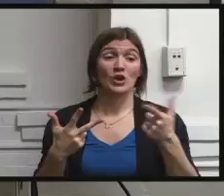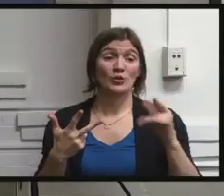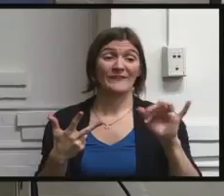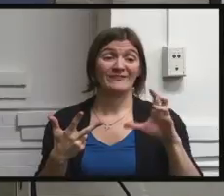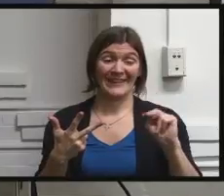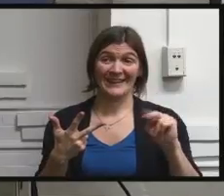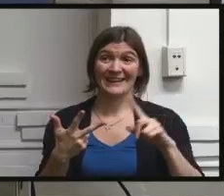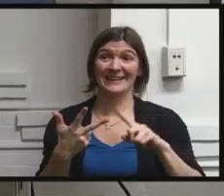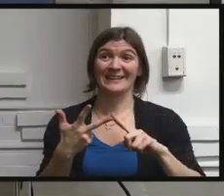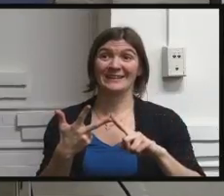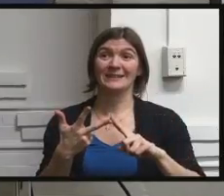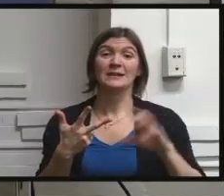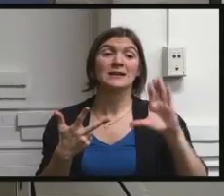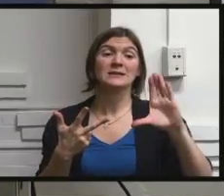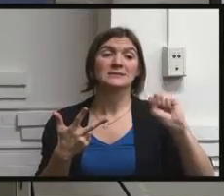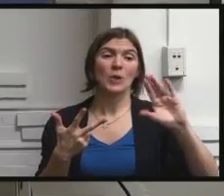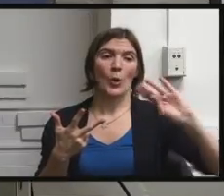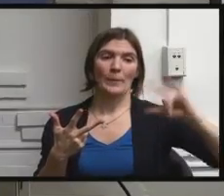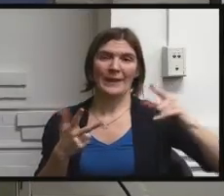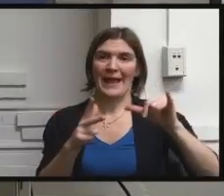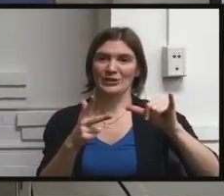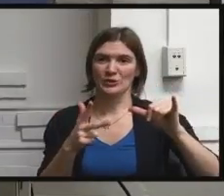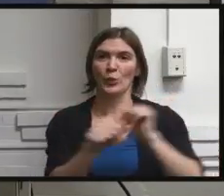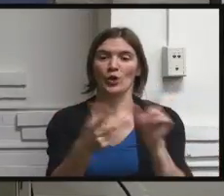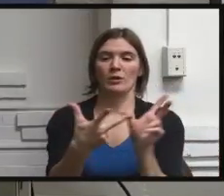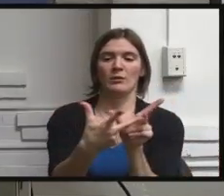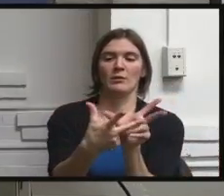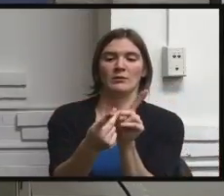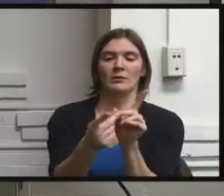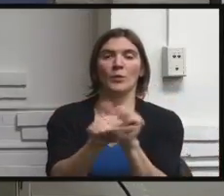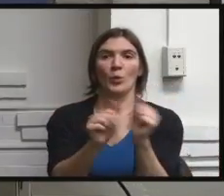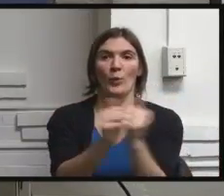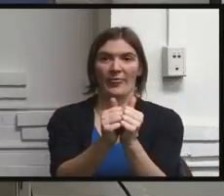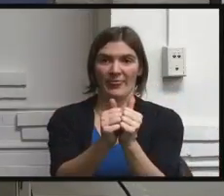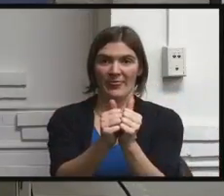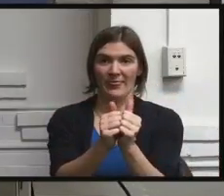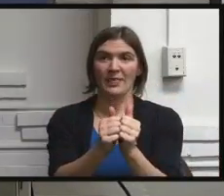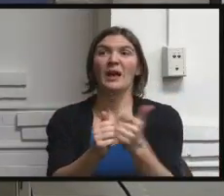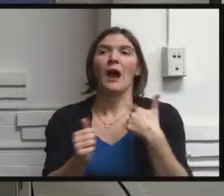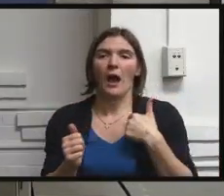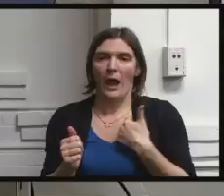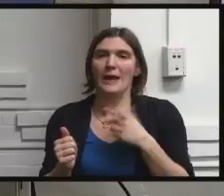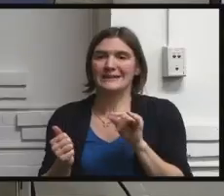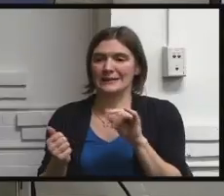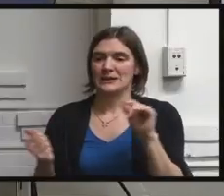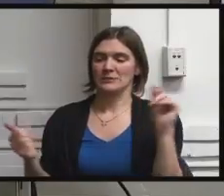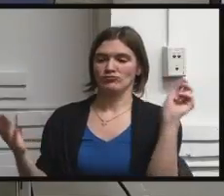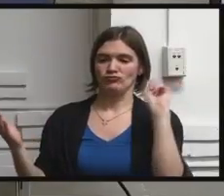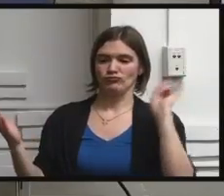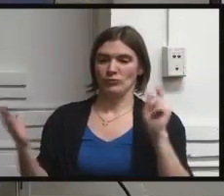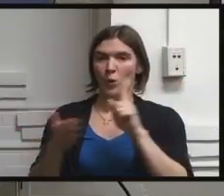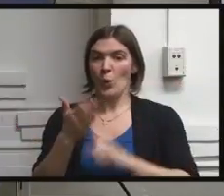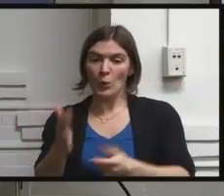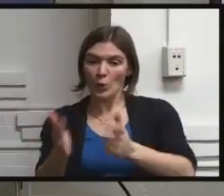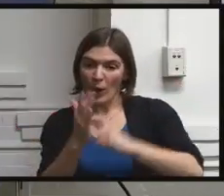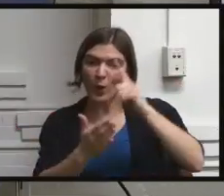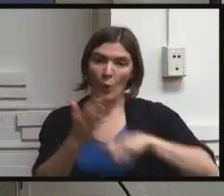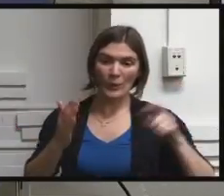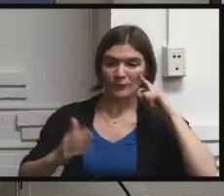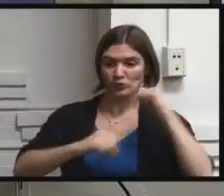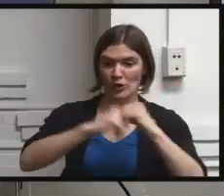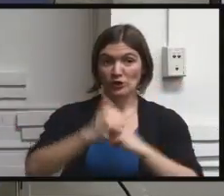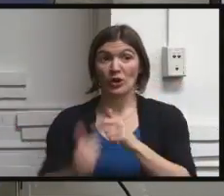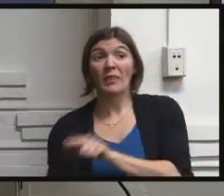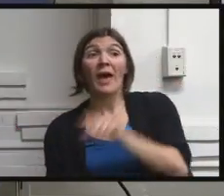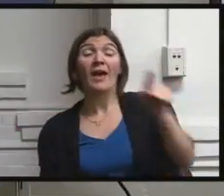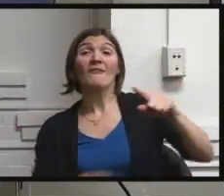Griffin. I'm a scoping engineer. I work with Jennifer, and I put together the initial scope for this bridge.